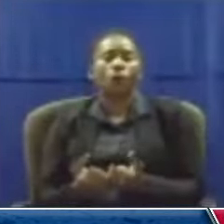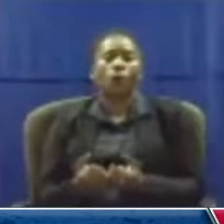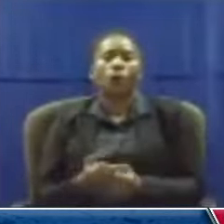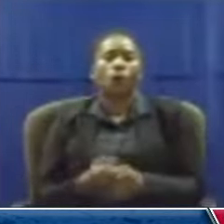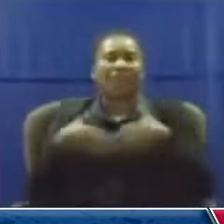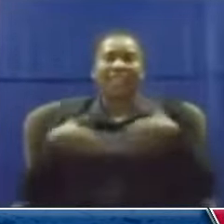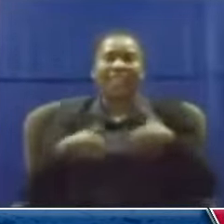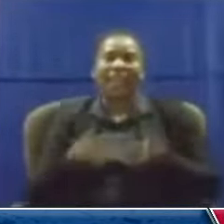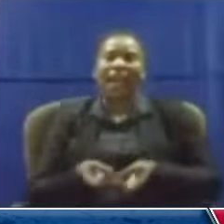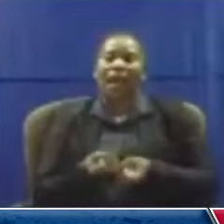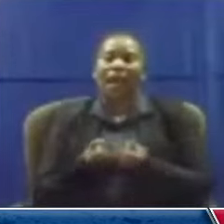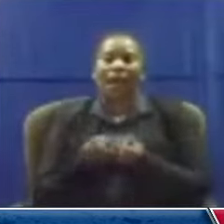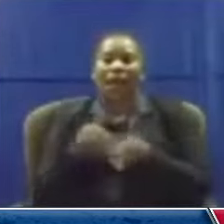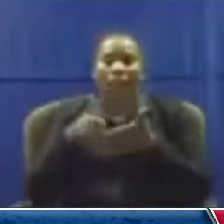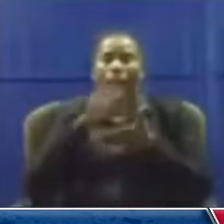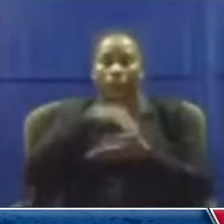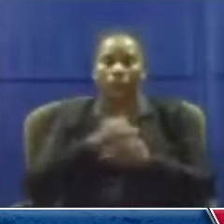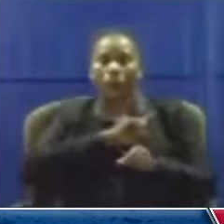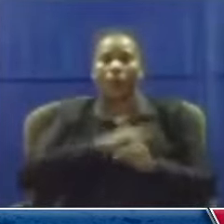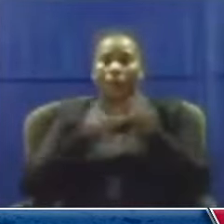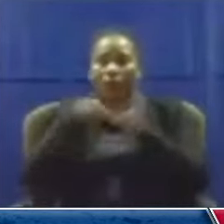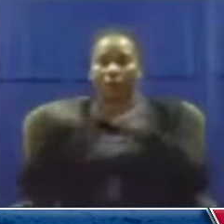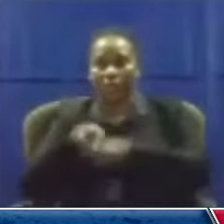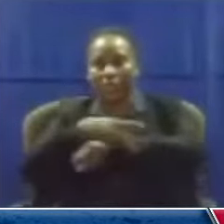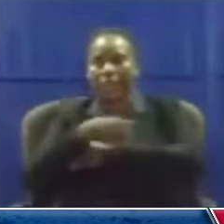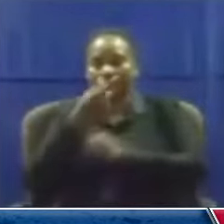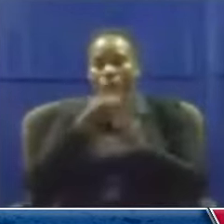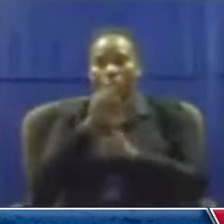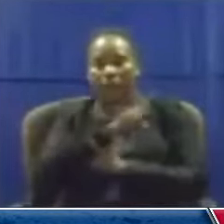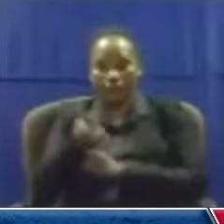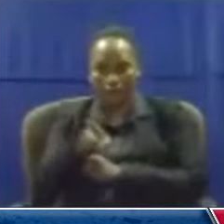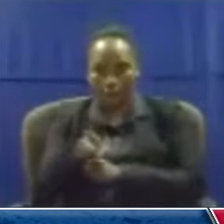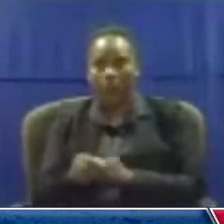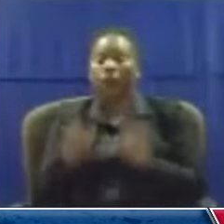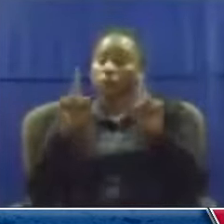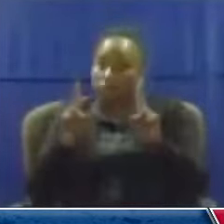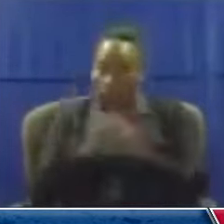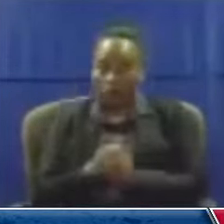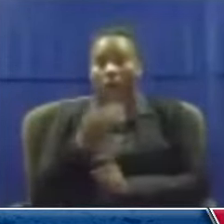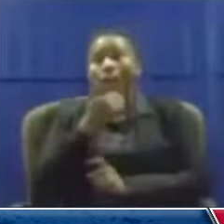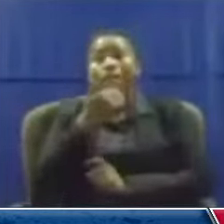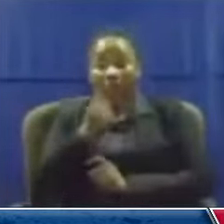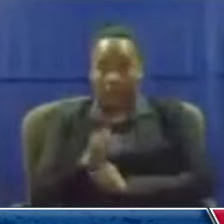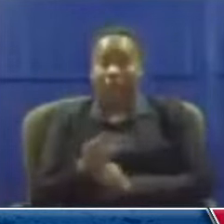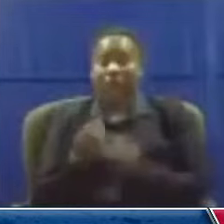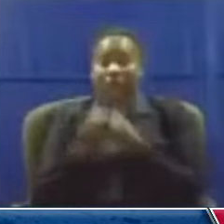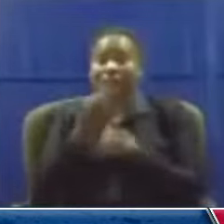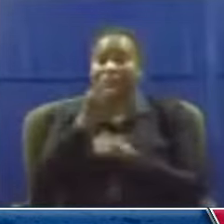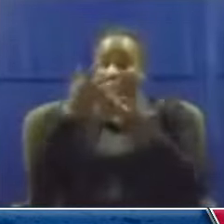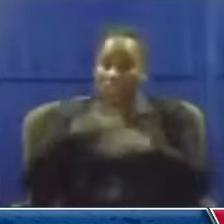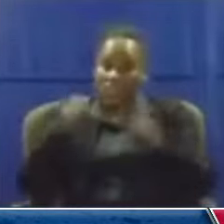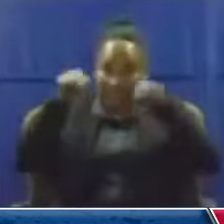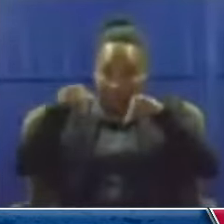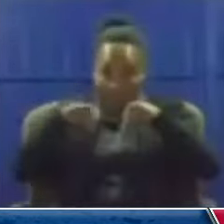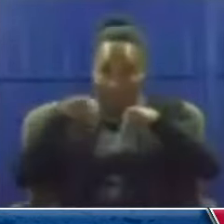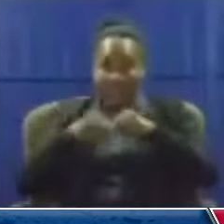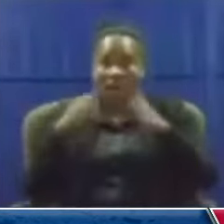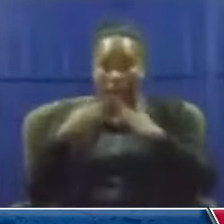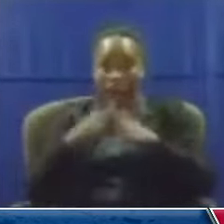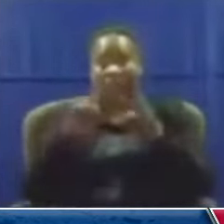simply the only people that are there. So despite your best assurances on television and in this House, there is